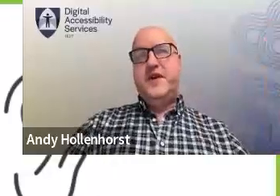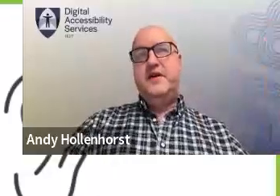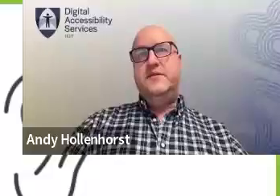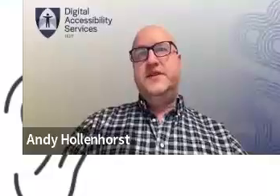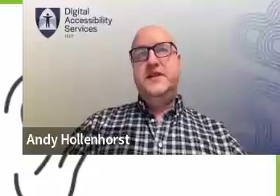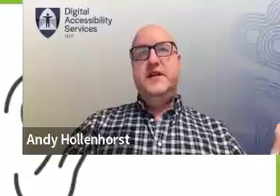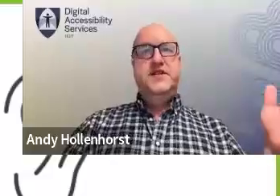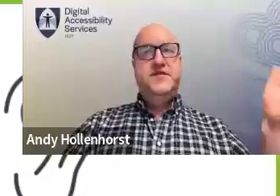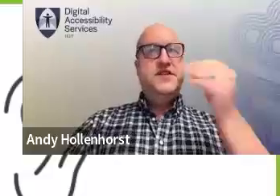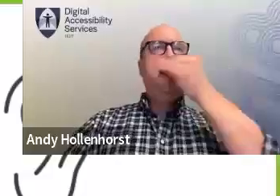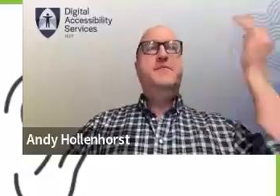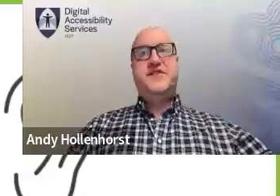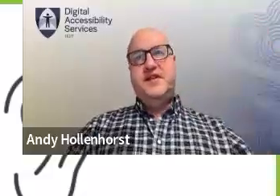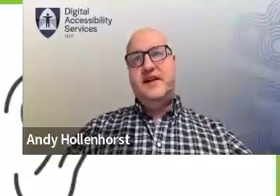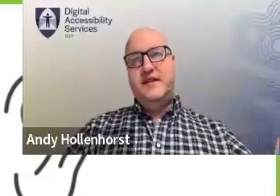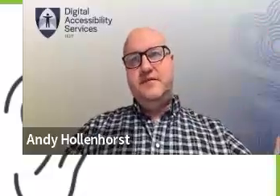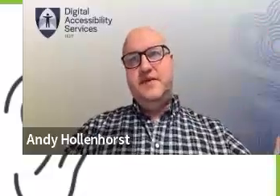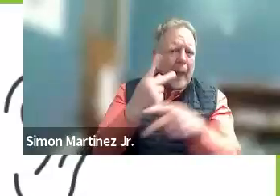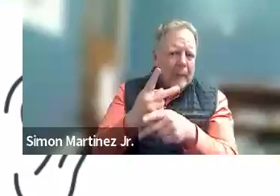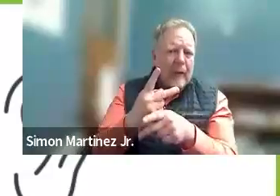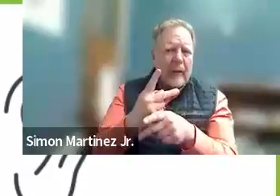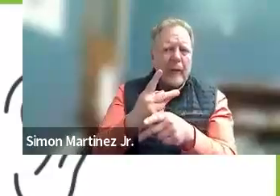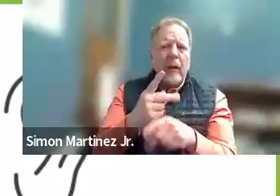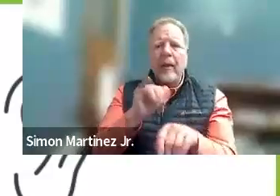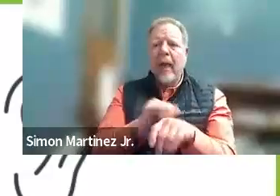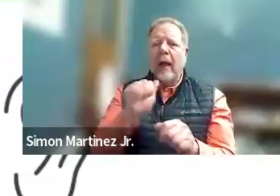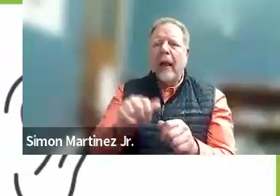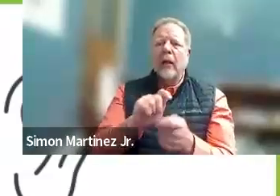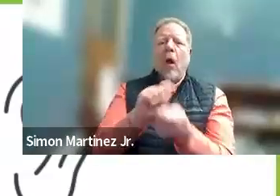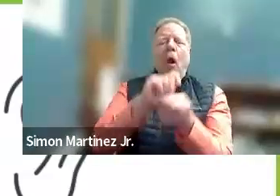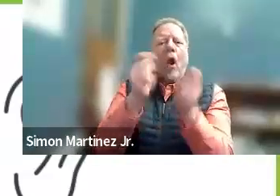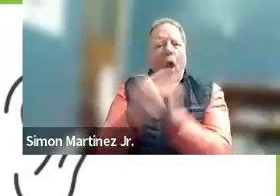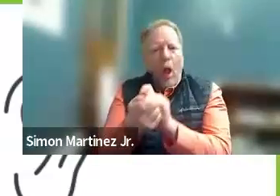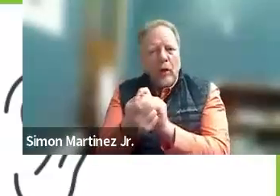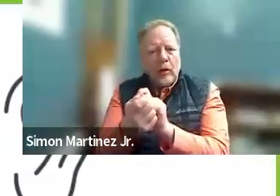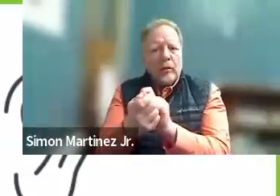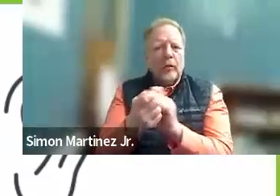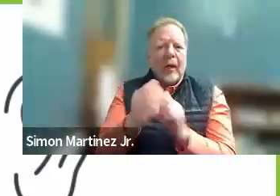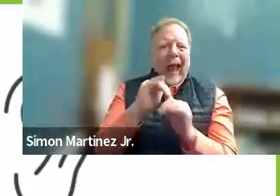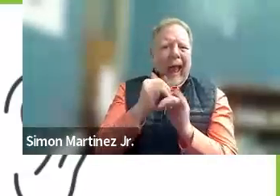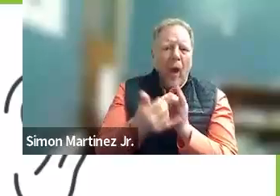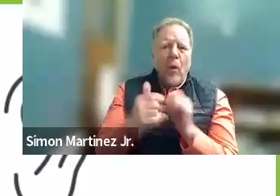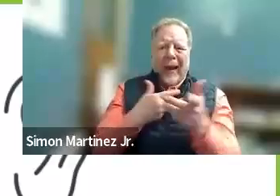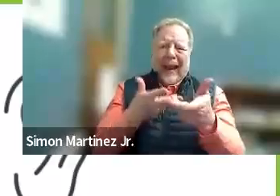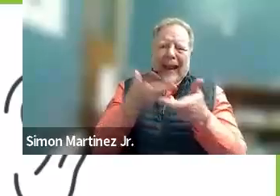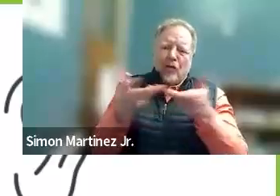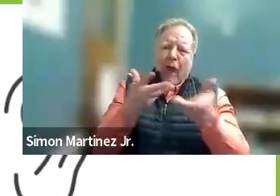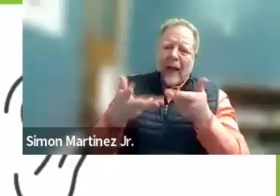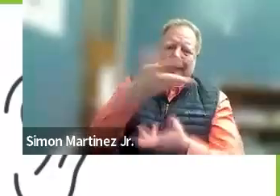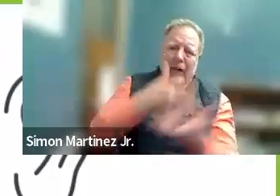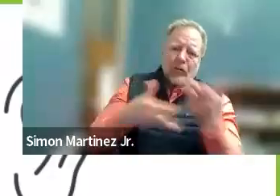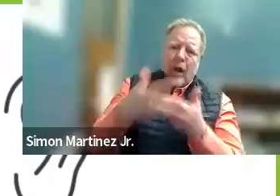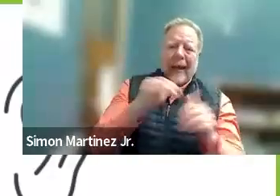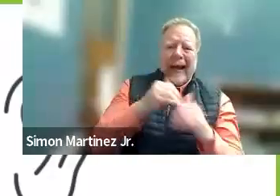disabilities out there, different types that can alter how we interact with